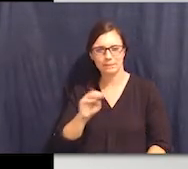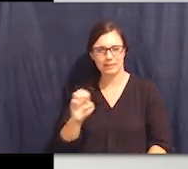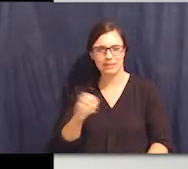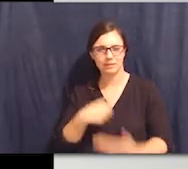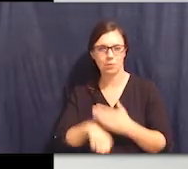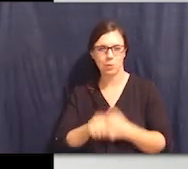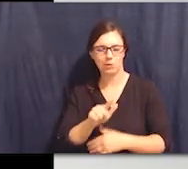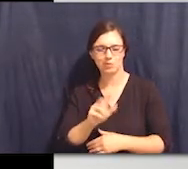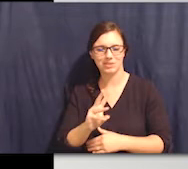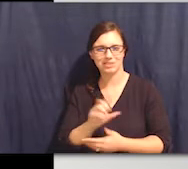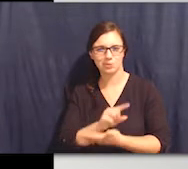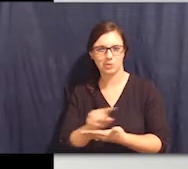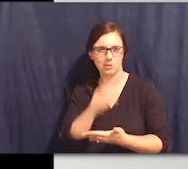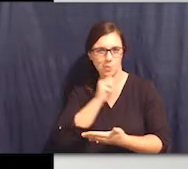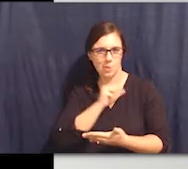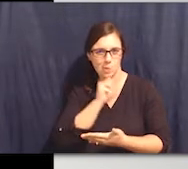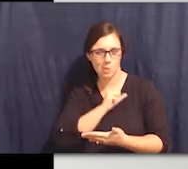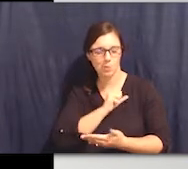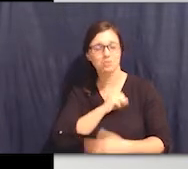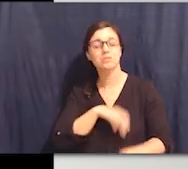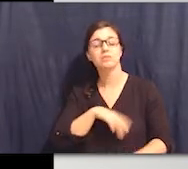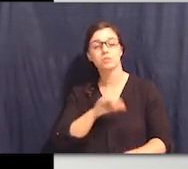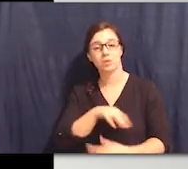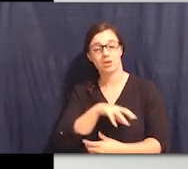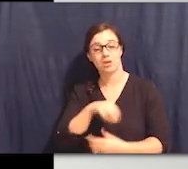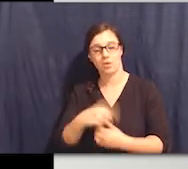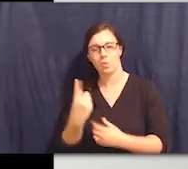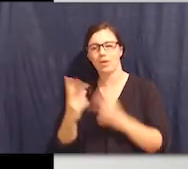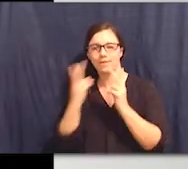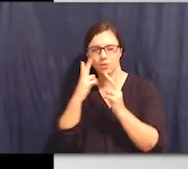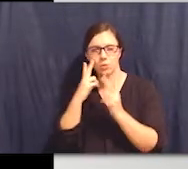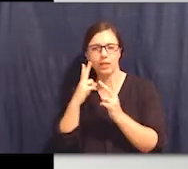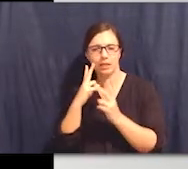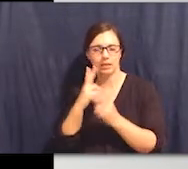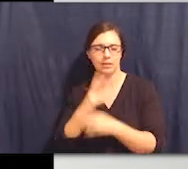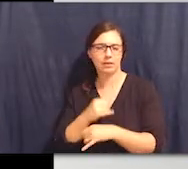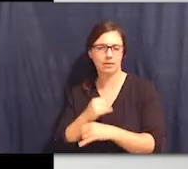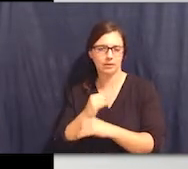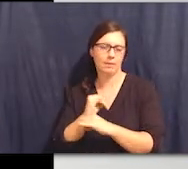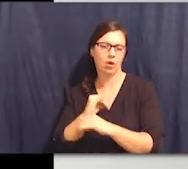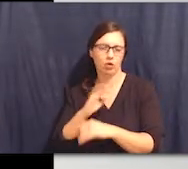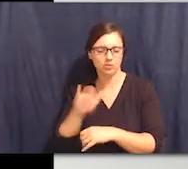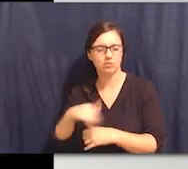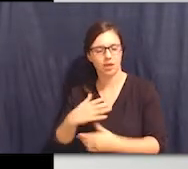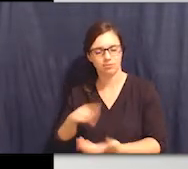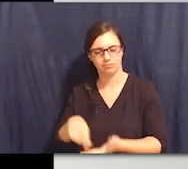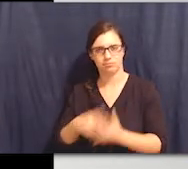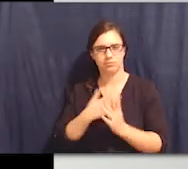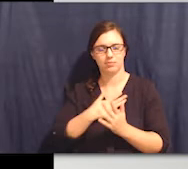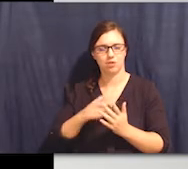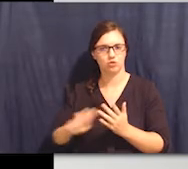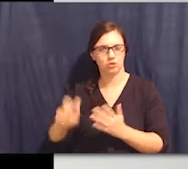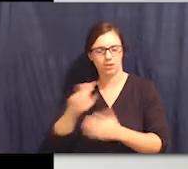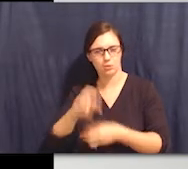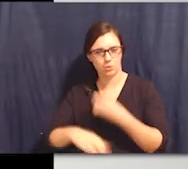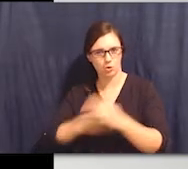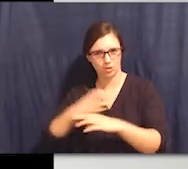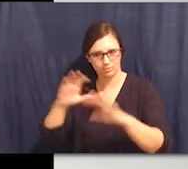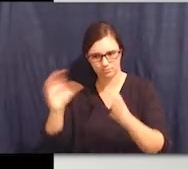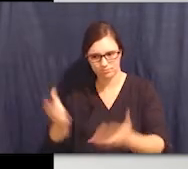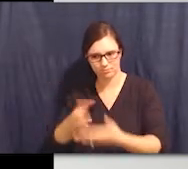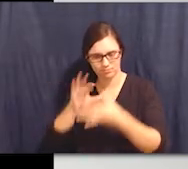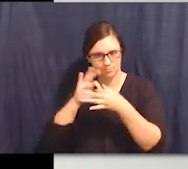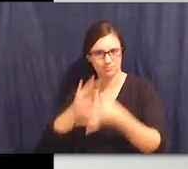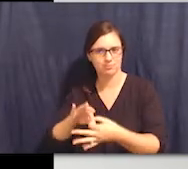weeks. And that comes, and one of them is visually impaired. And that began my journey in the world of disabilities.